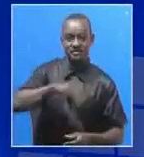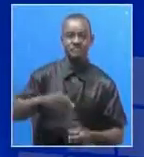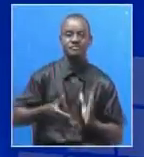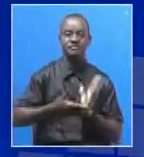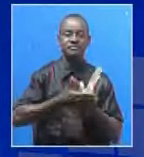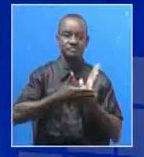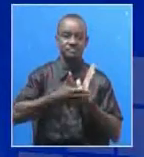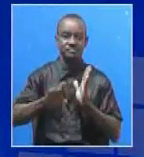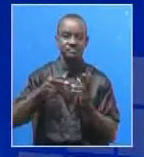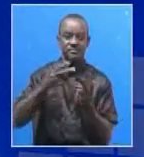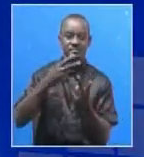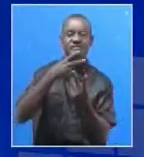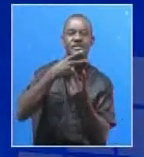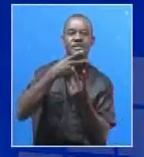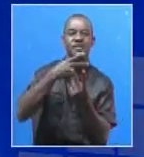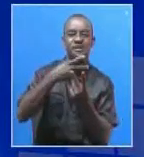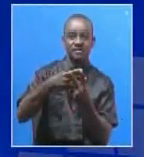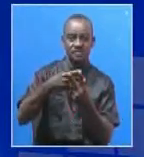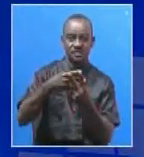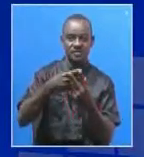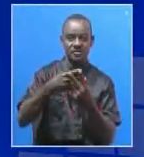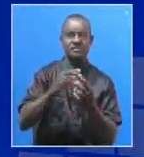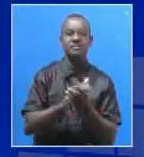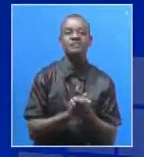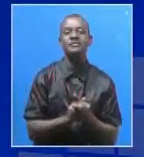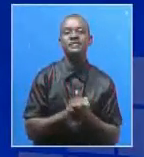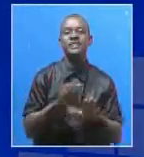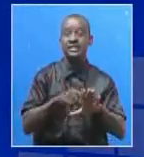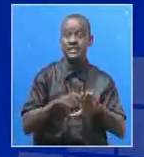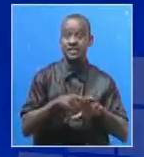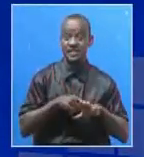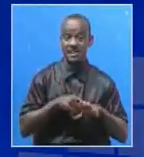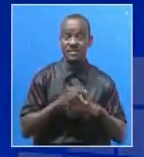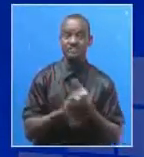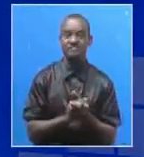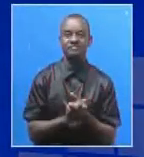inaugurated the Elizabeth Napemba Correctional Facility yesterday.